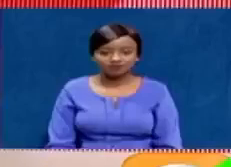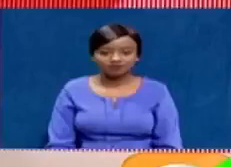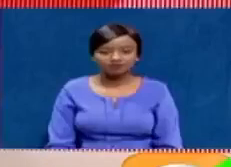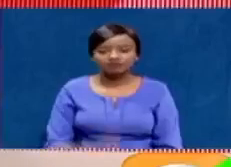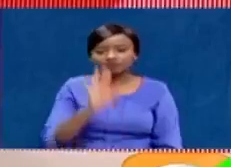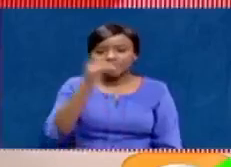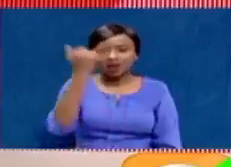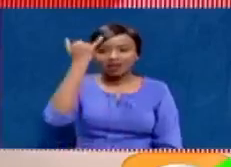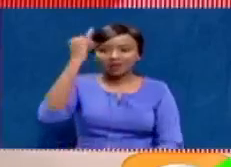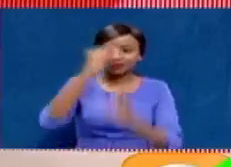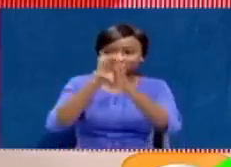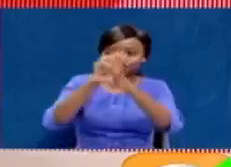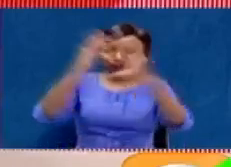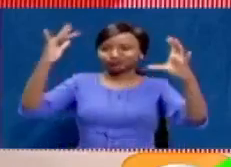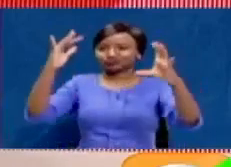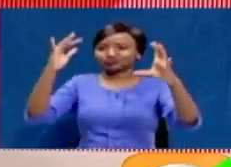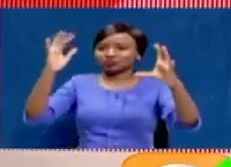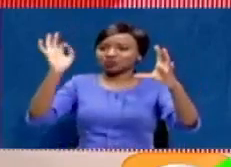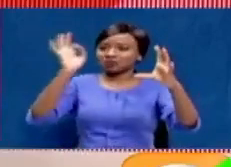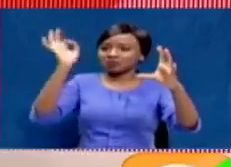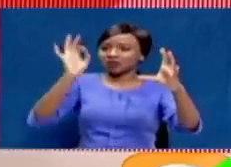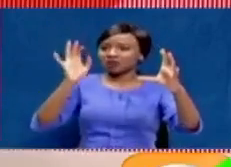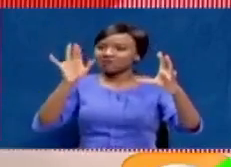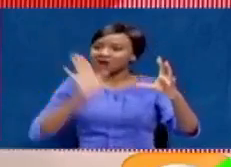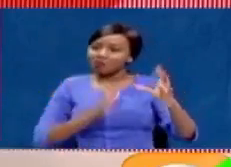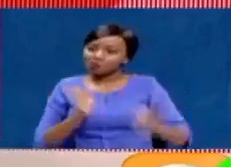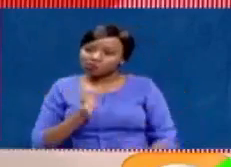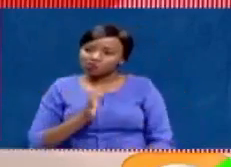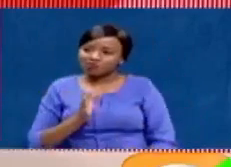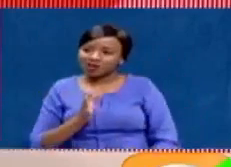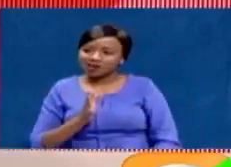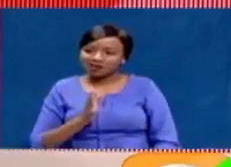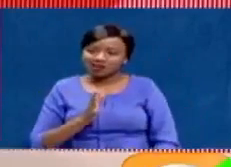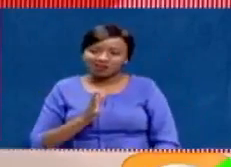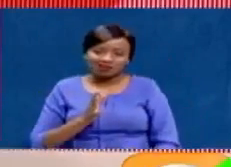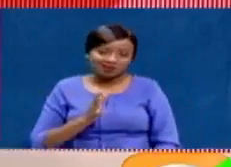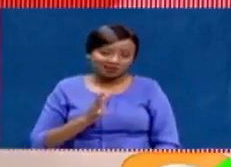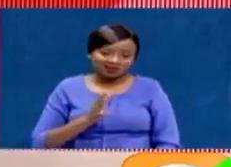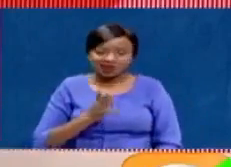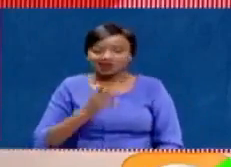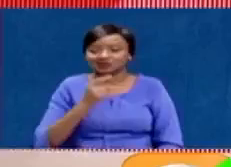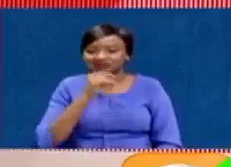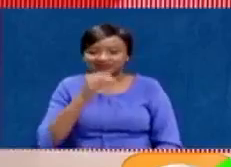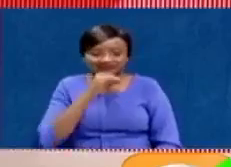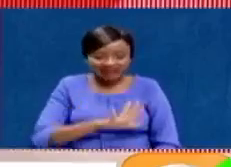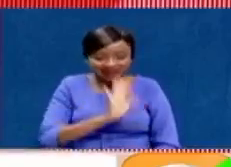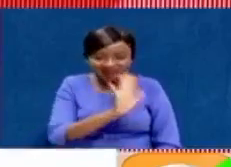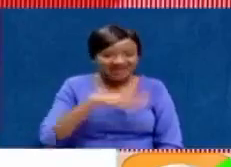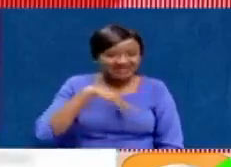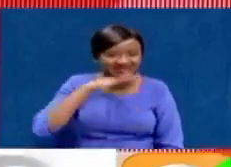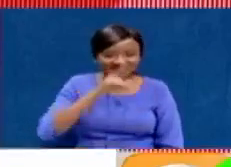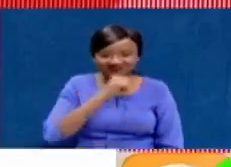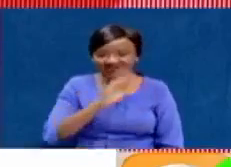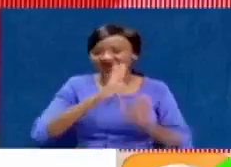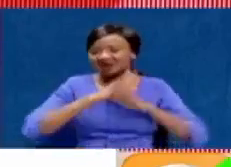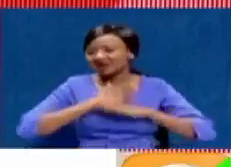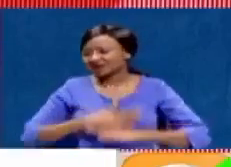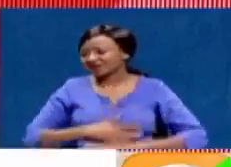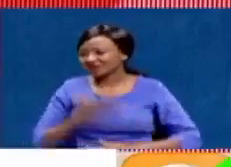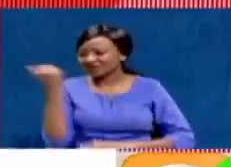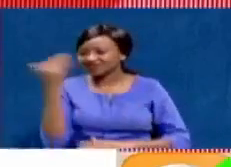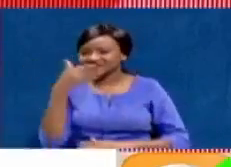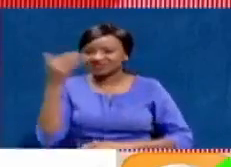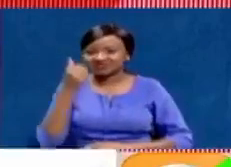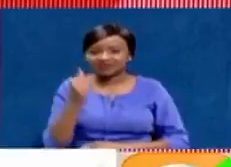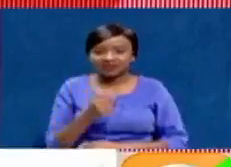Now, picture this. Have you ever imagined a mother disowning a dying son? Well, a video of a mother confessing that her son, who